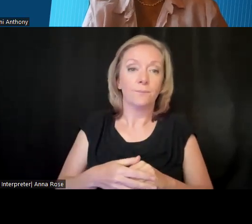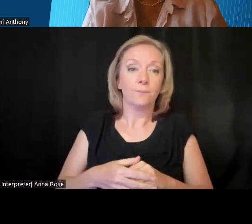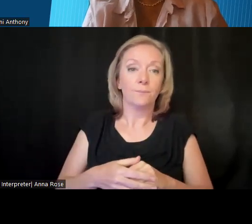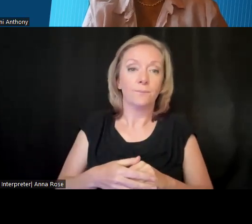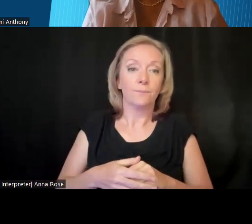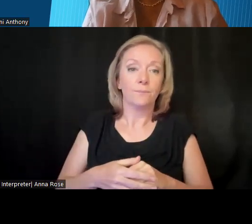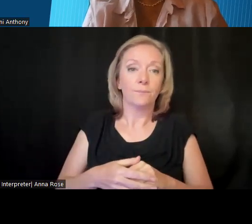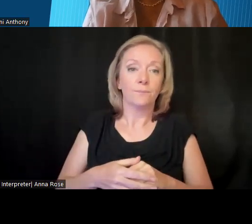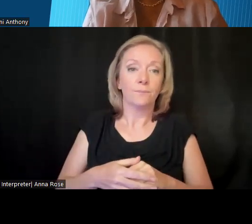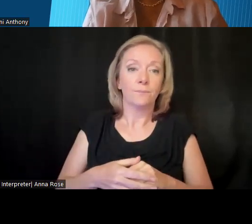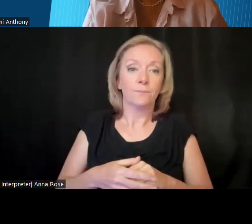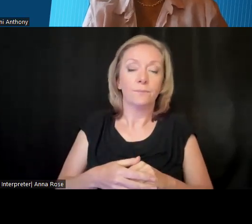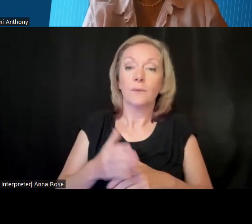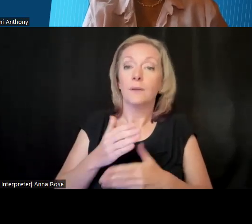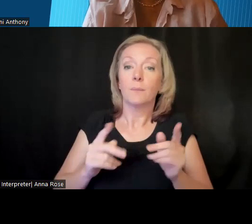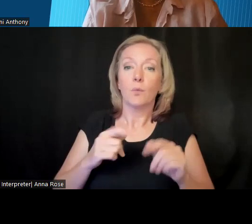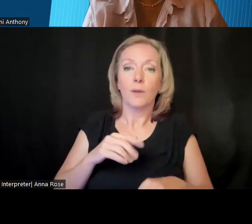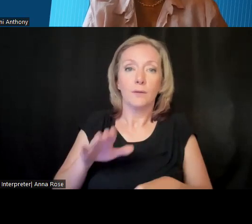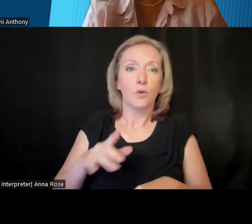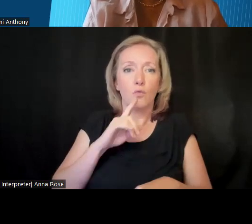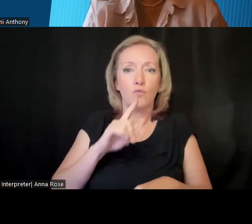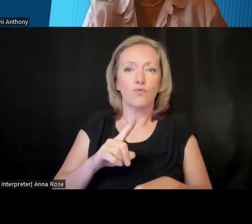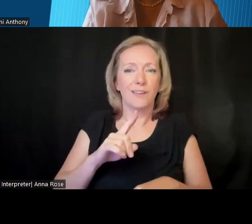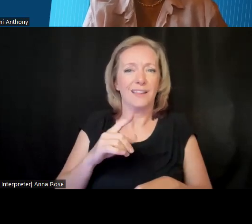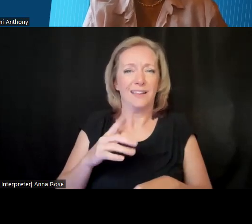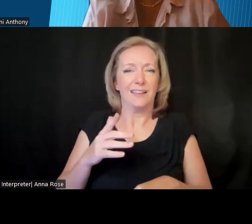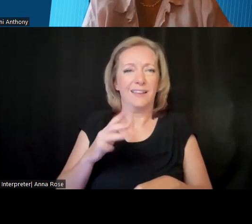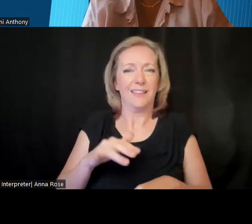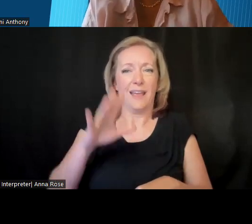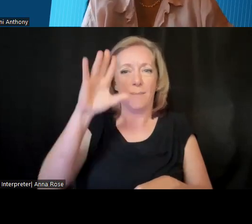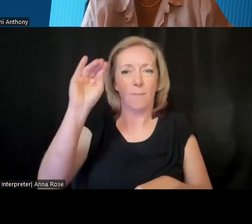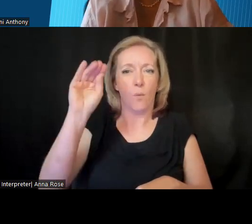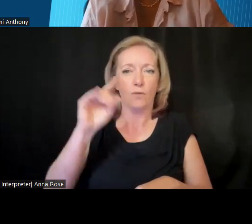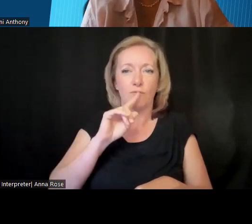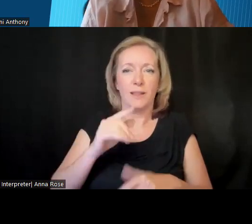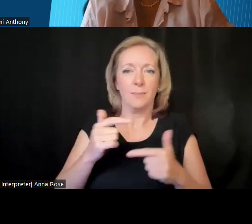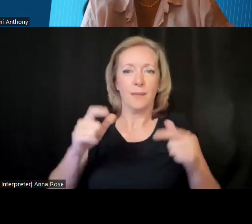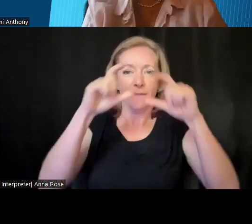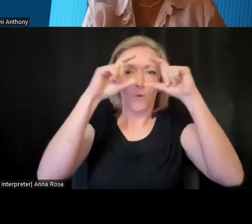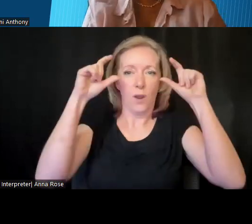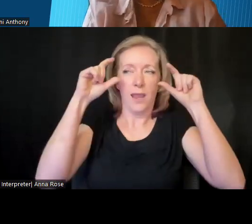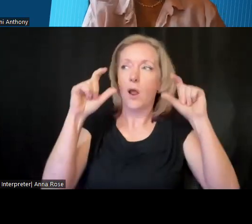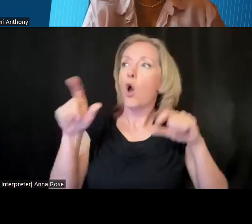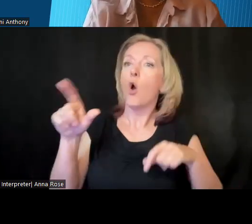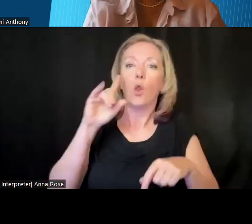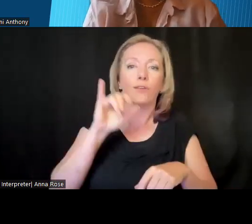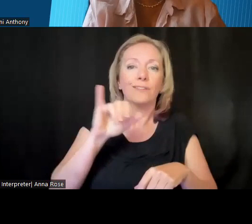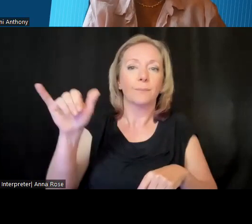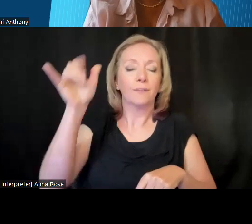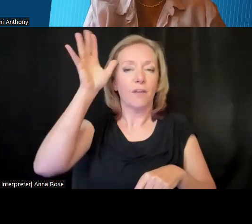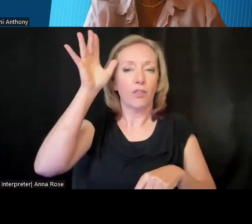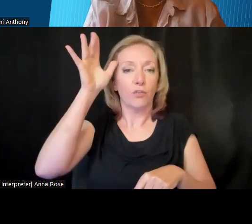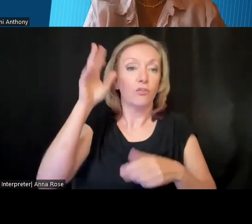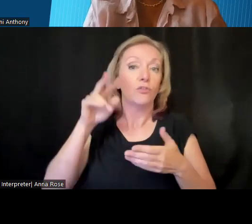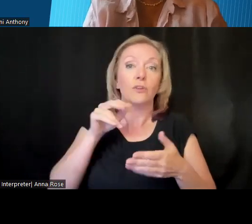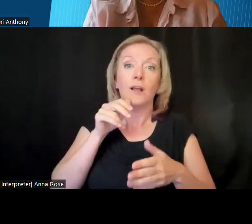this kid has a really big forehead, and then you look up and you go, that dad has a really big forehead, and it's just the way they're made, doesn't necessarily